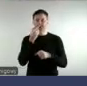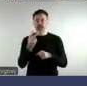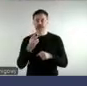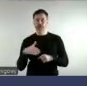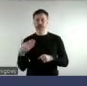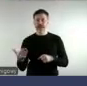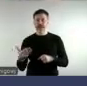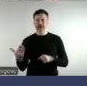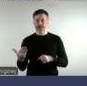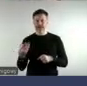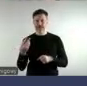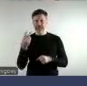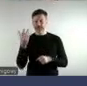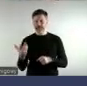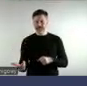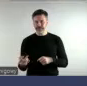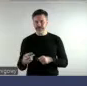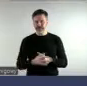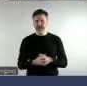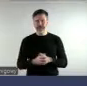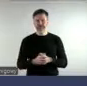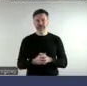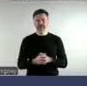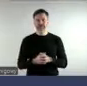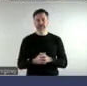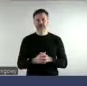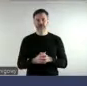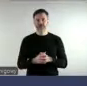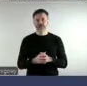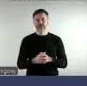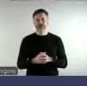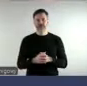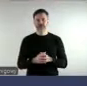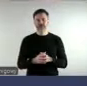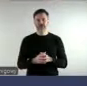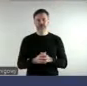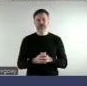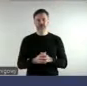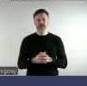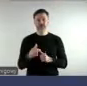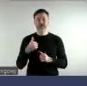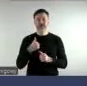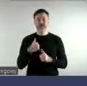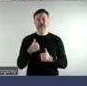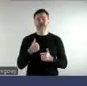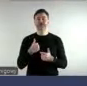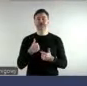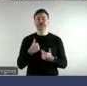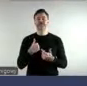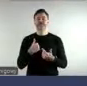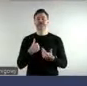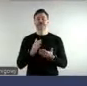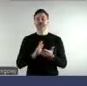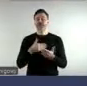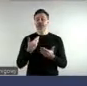Because when I started, it sounded a little bit simple, just to handle information flow. Why is it necessary to have a